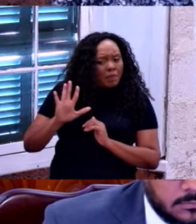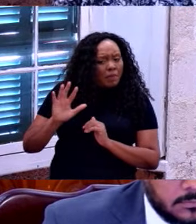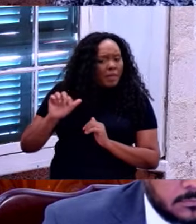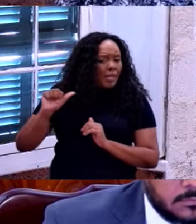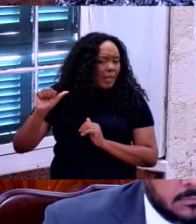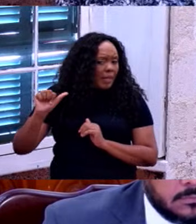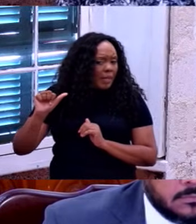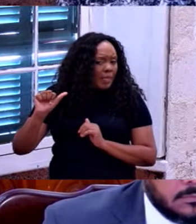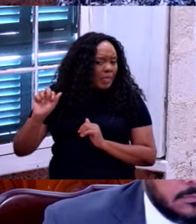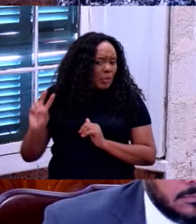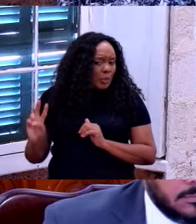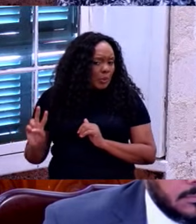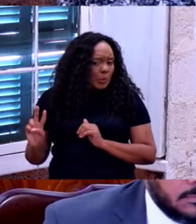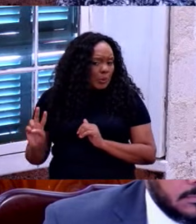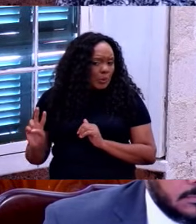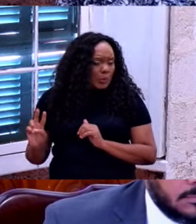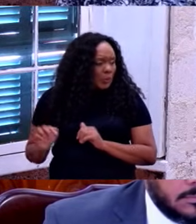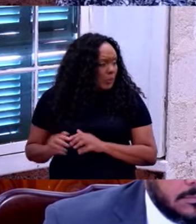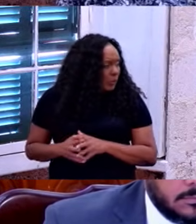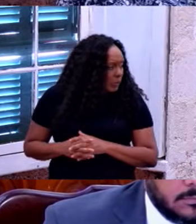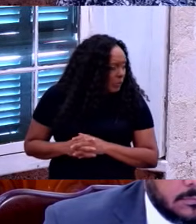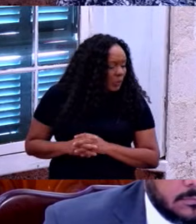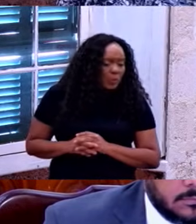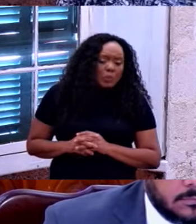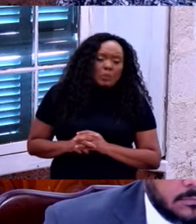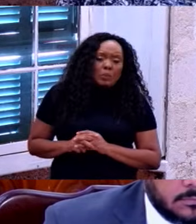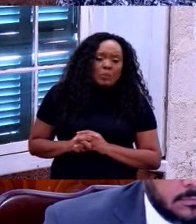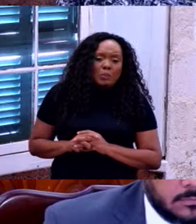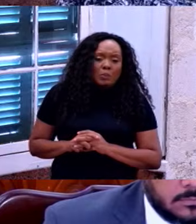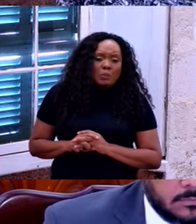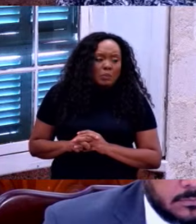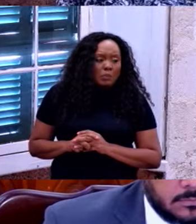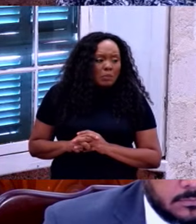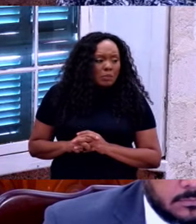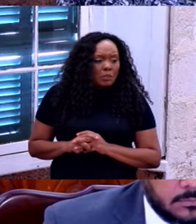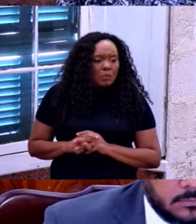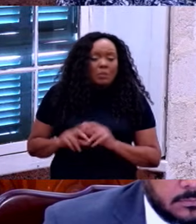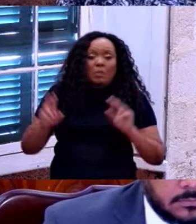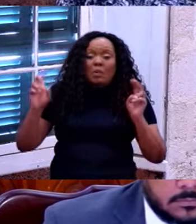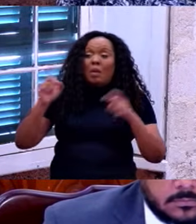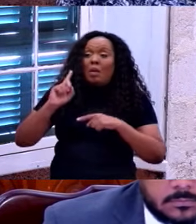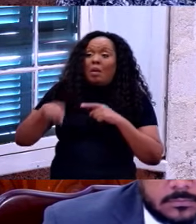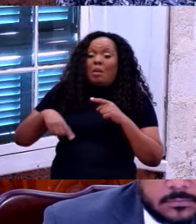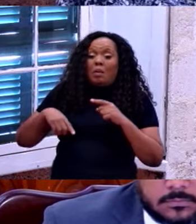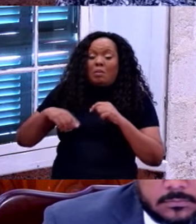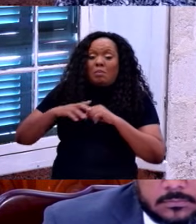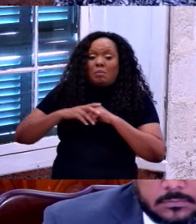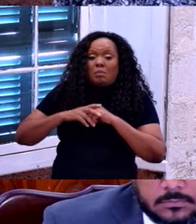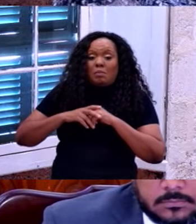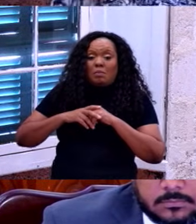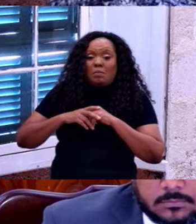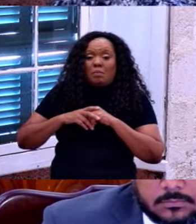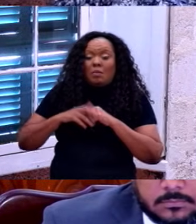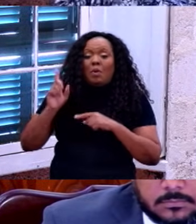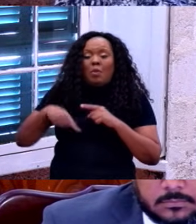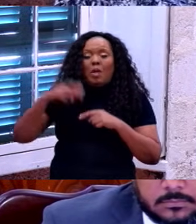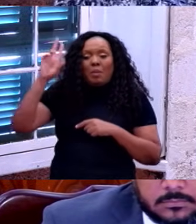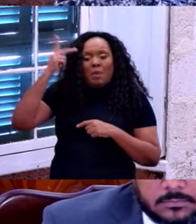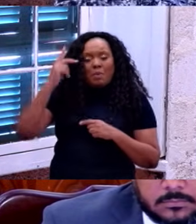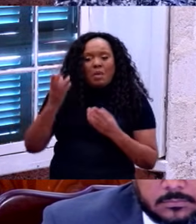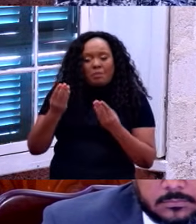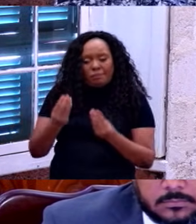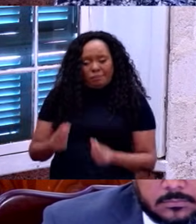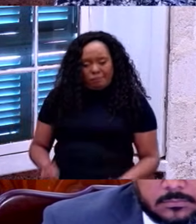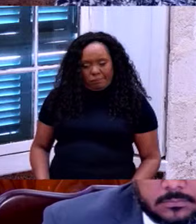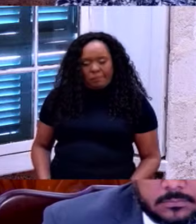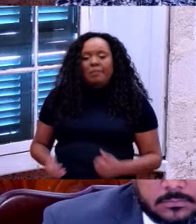and I quote, sir, when the House of Assembly first meets after any dissolution of Parliament and before it